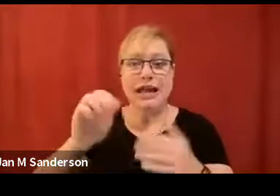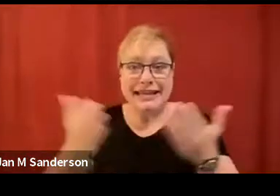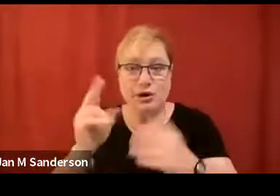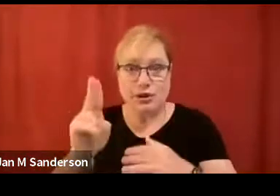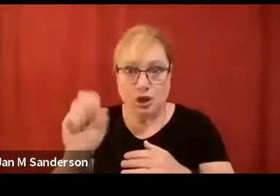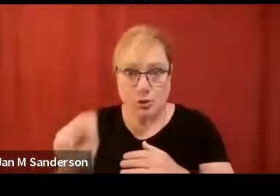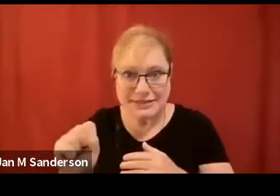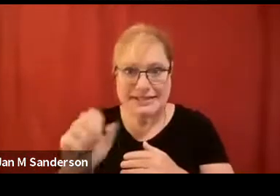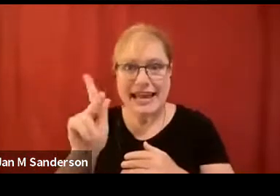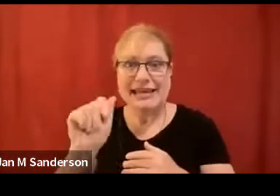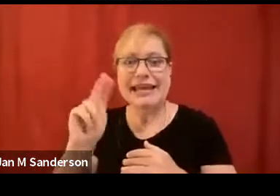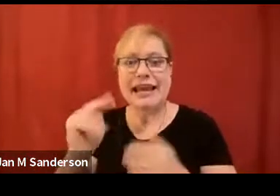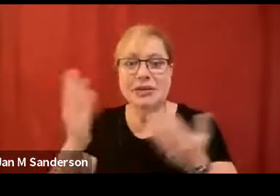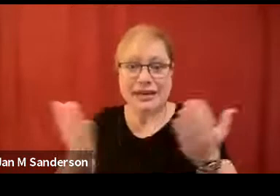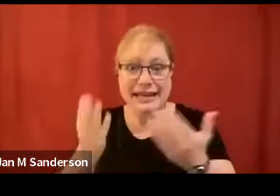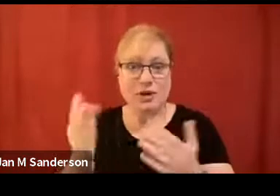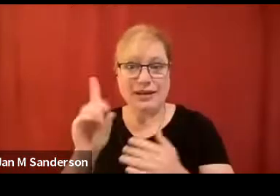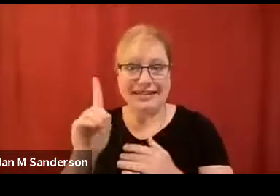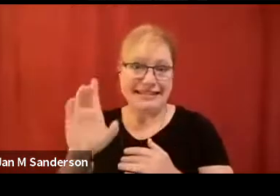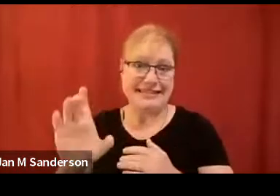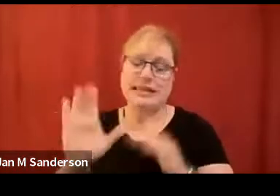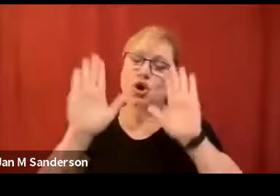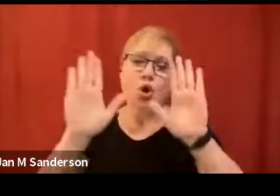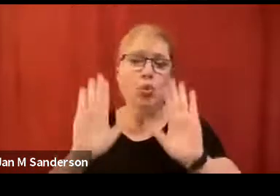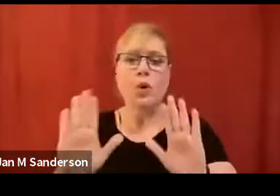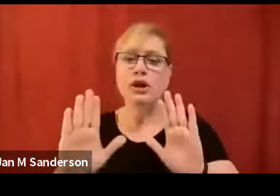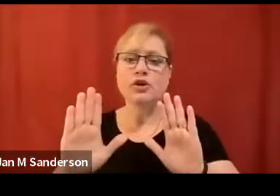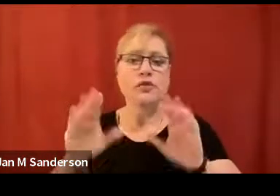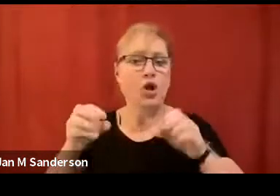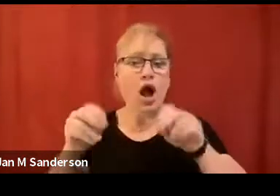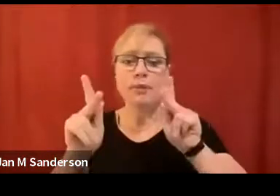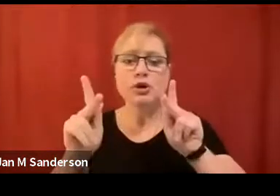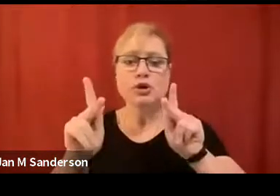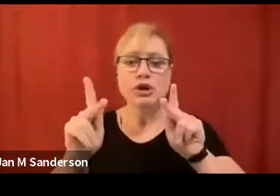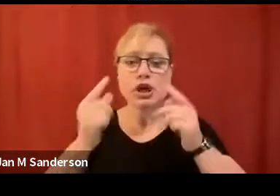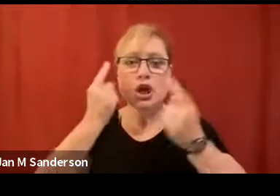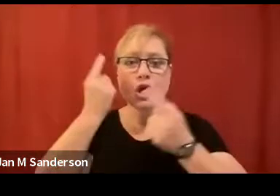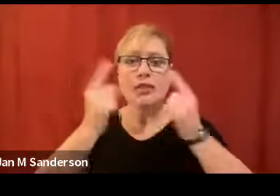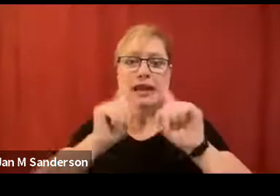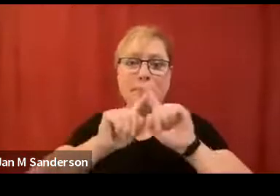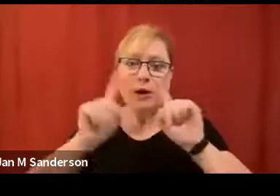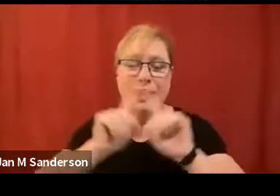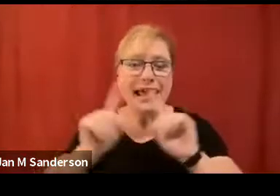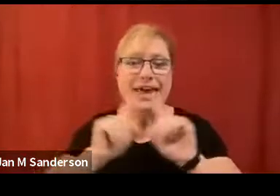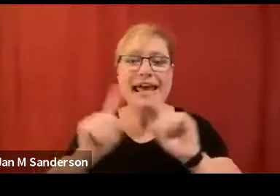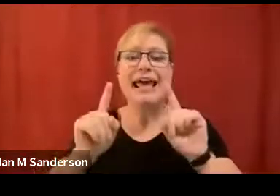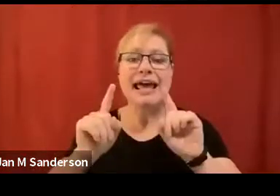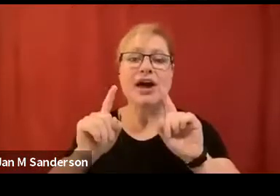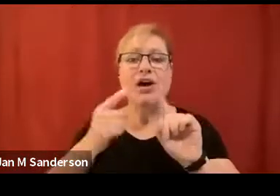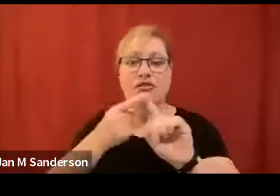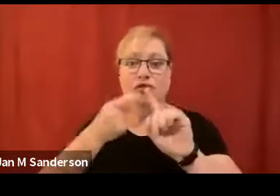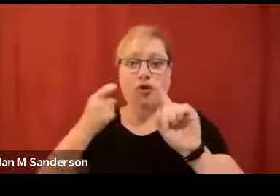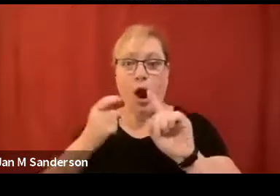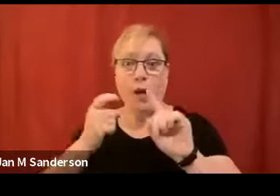in DC. So it's such a great opportunity to think about these issues from the global to the